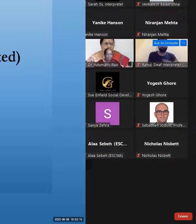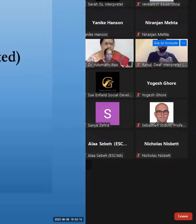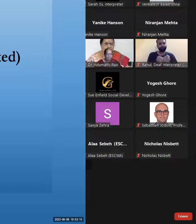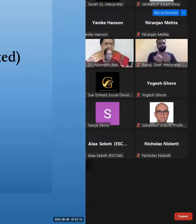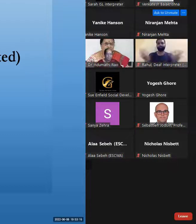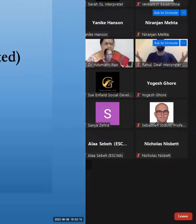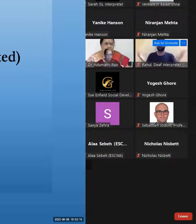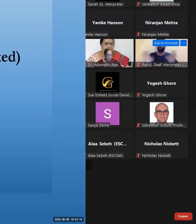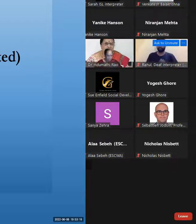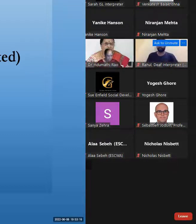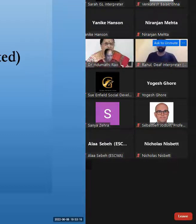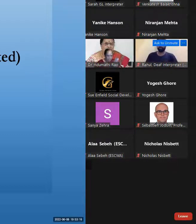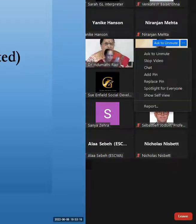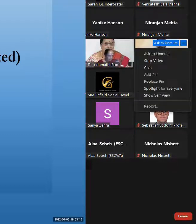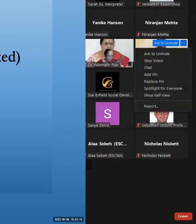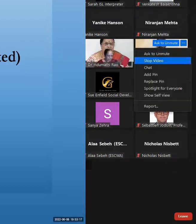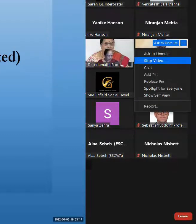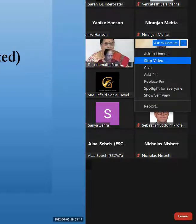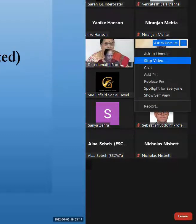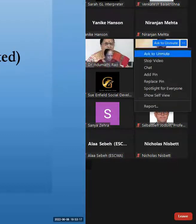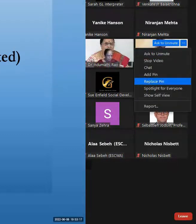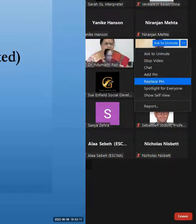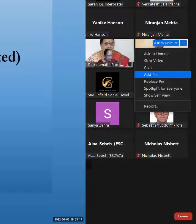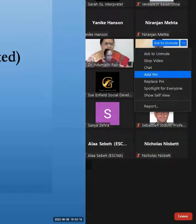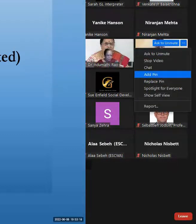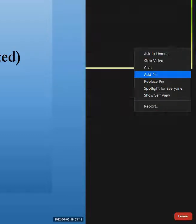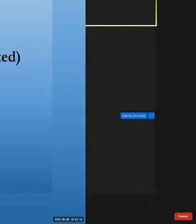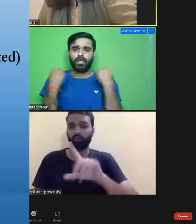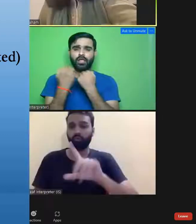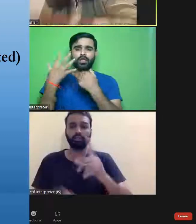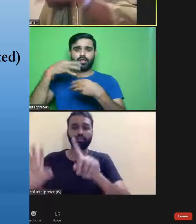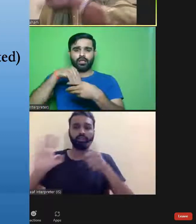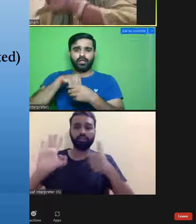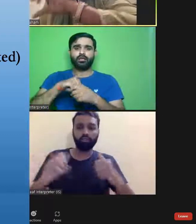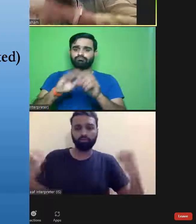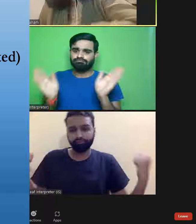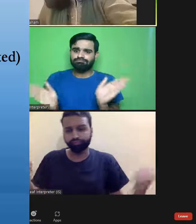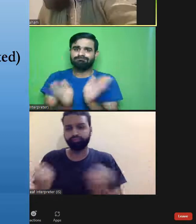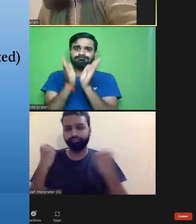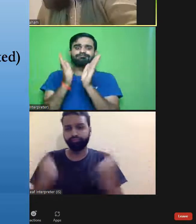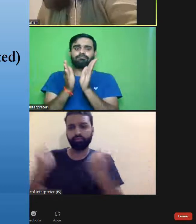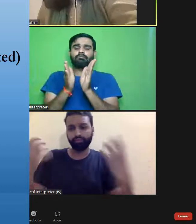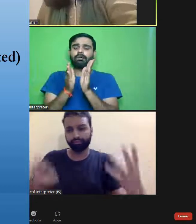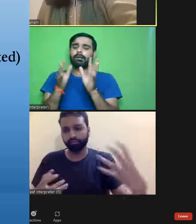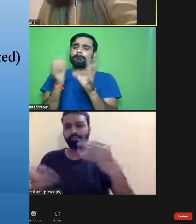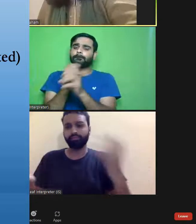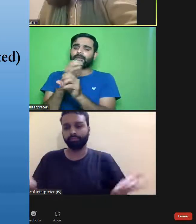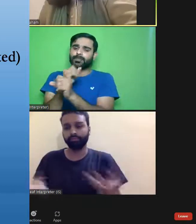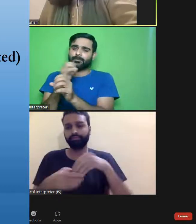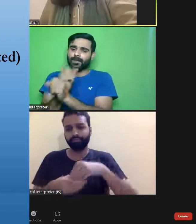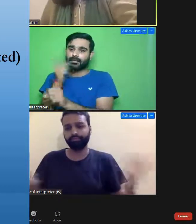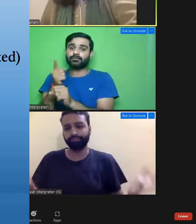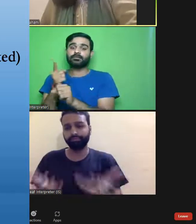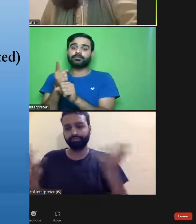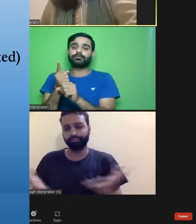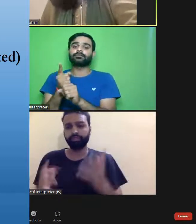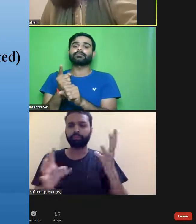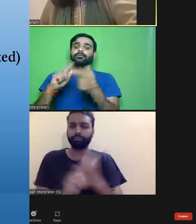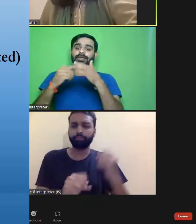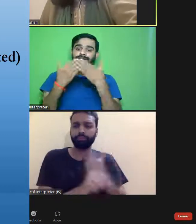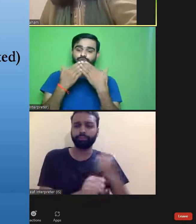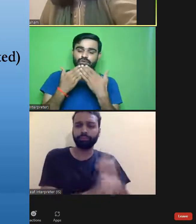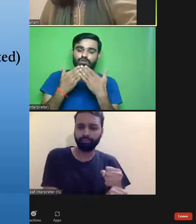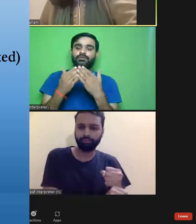and 15, 16, there has been more efforts to emphasize the linkages between poverty. And so referring